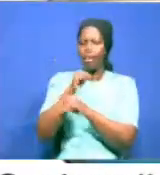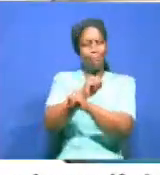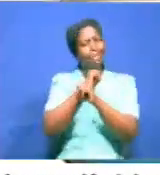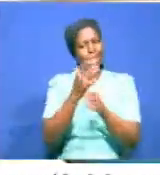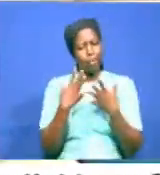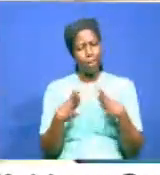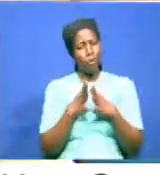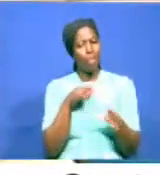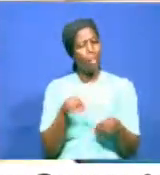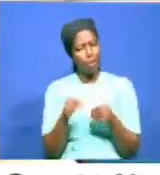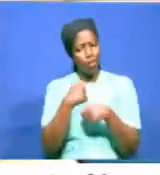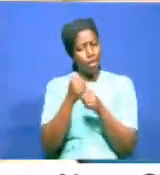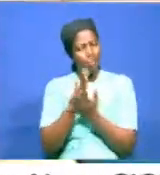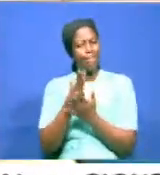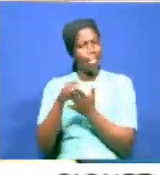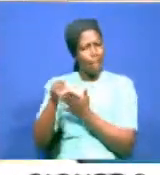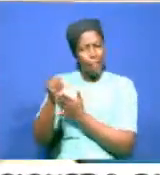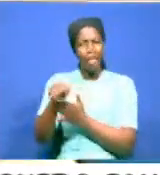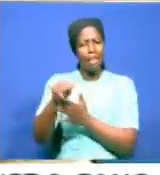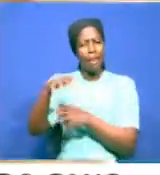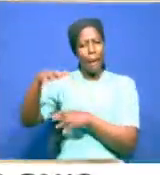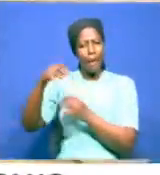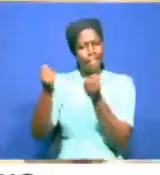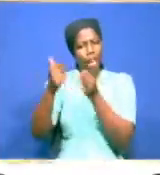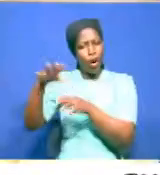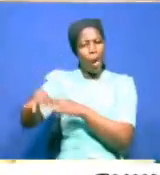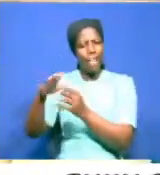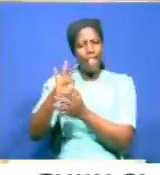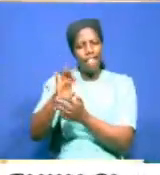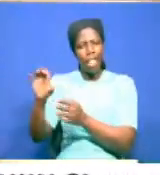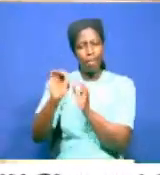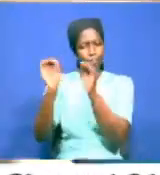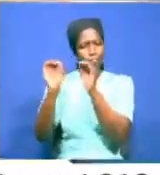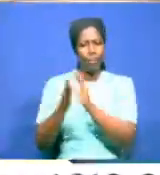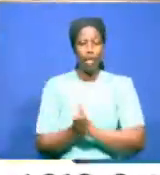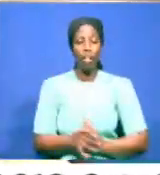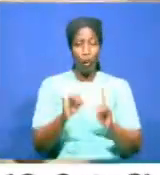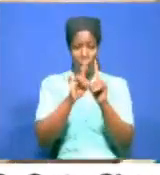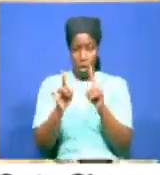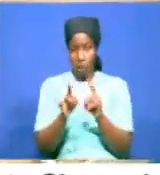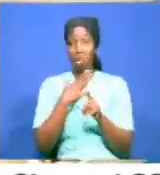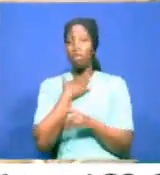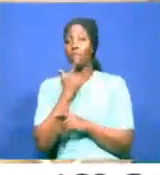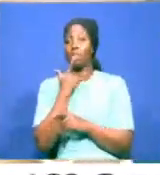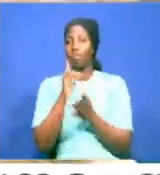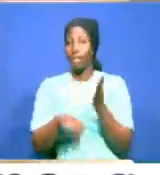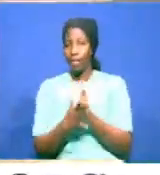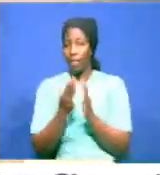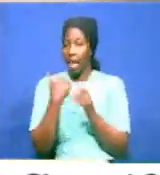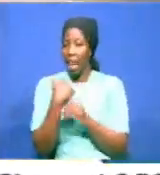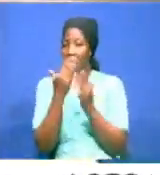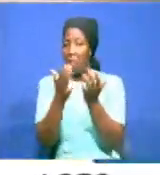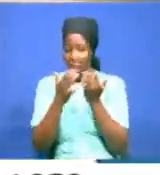so that they don't pay these parking fees. And I also want to say that there's need also for